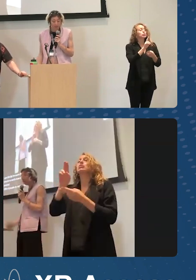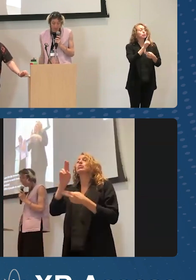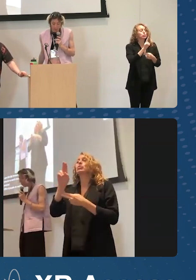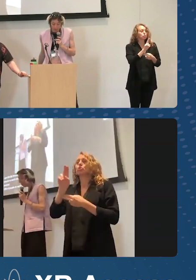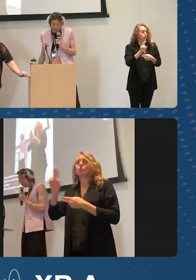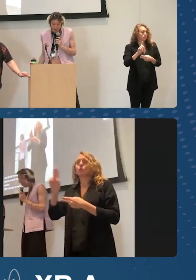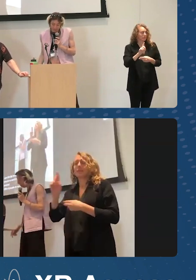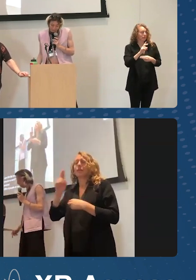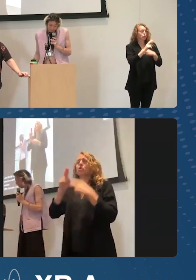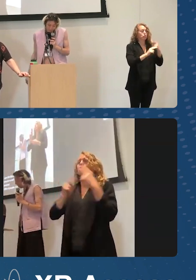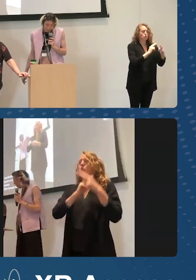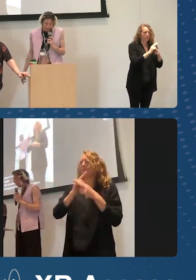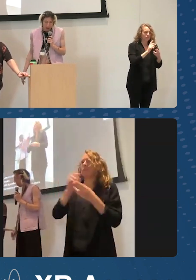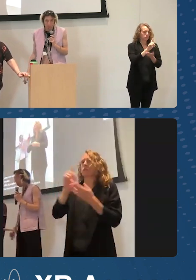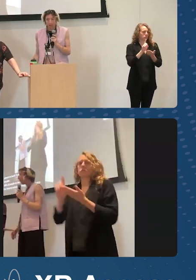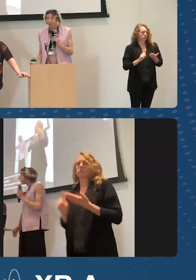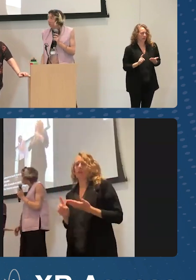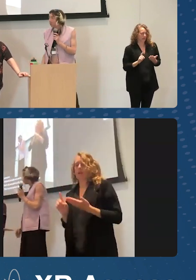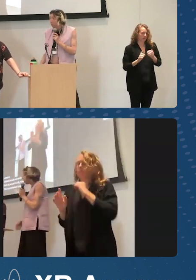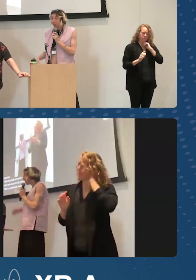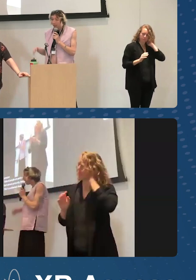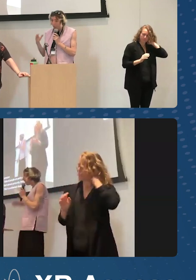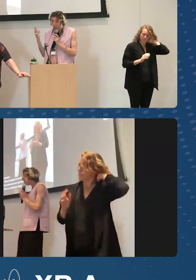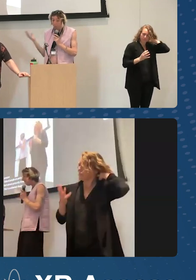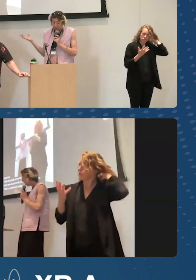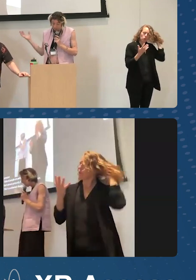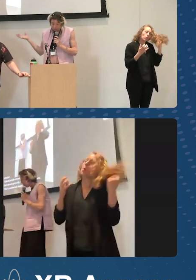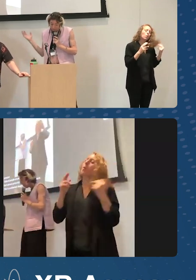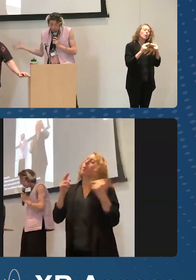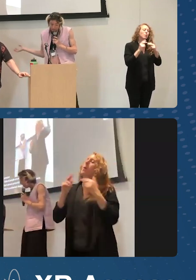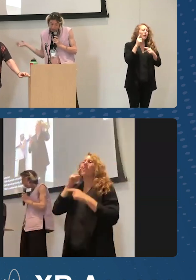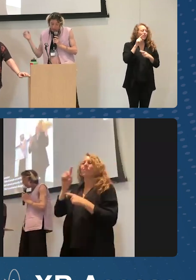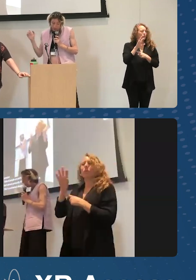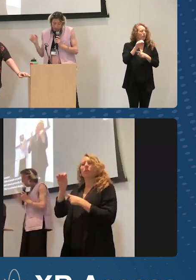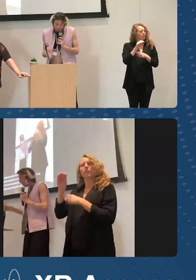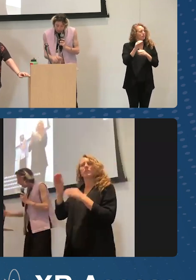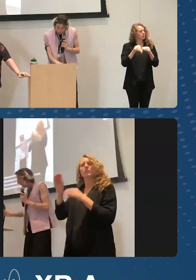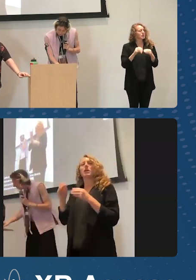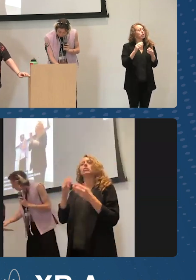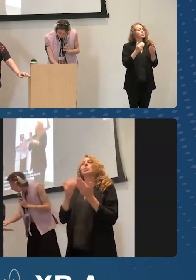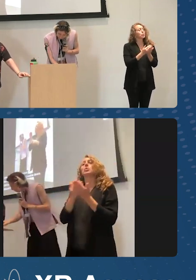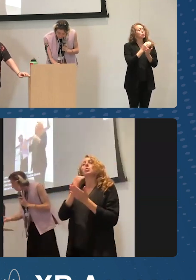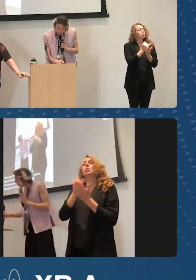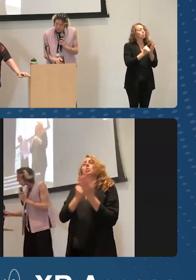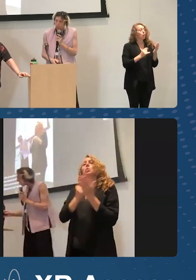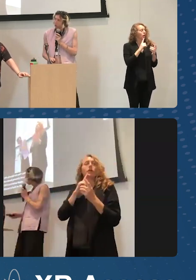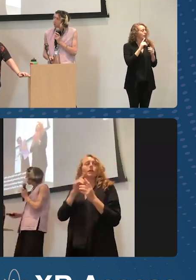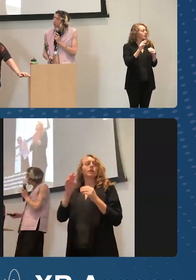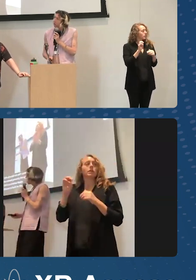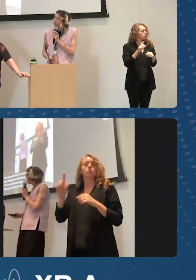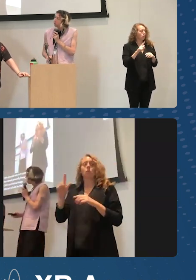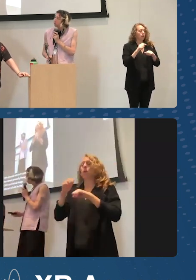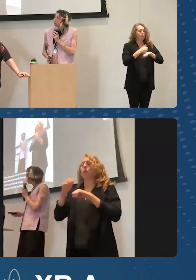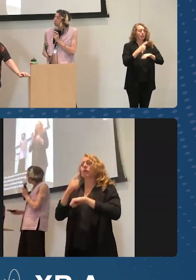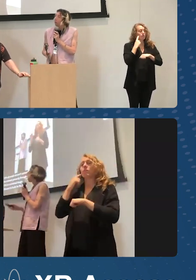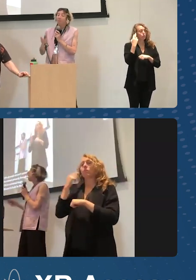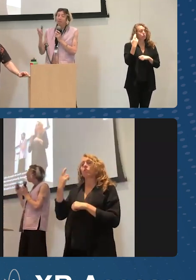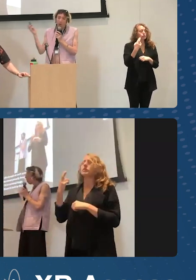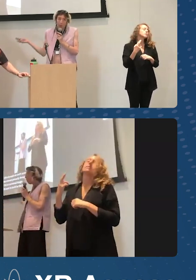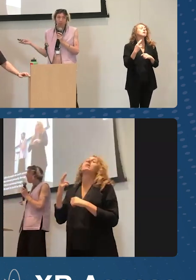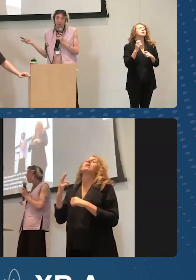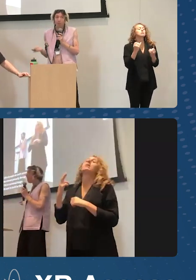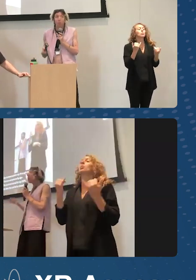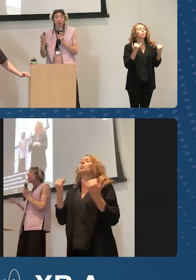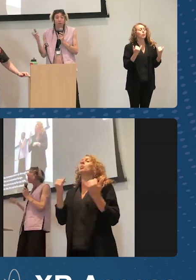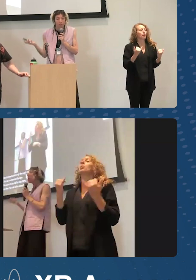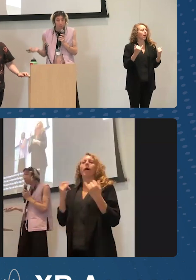50%, not the 2%. And so New Art City is web-based for this reason. So going into, and then there